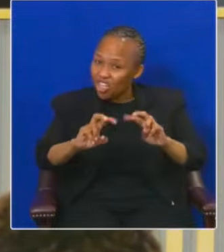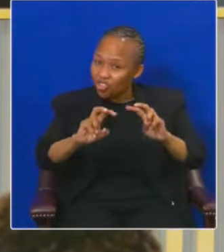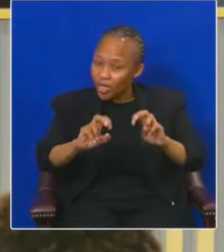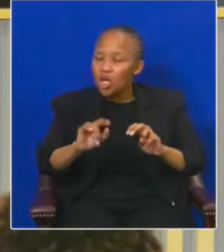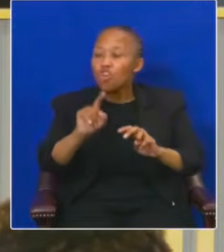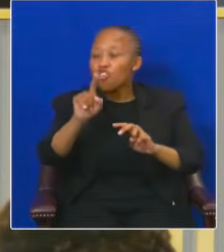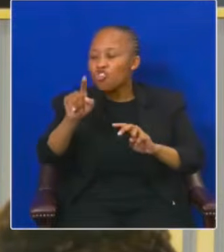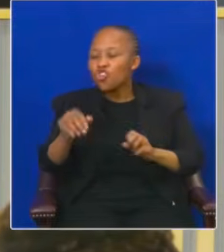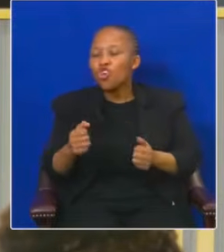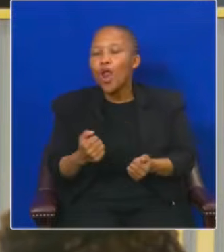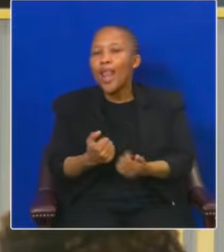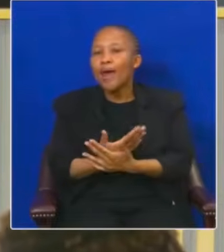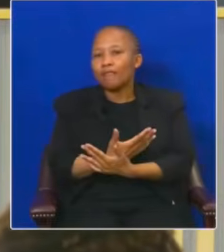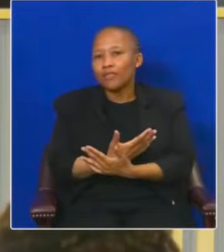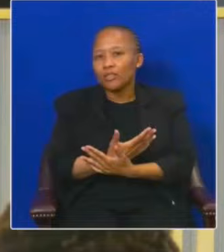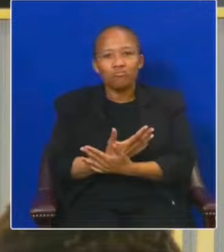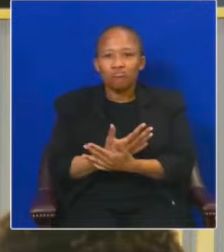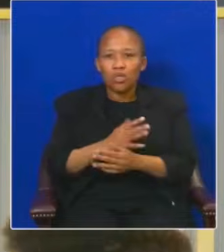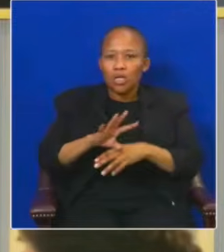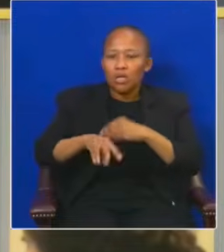Yes, Ms. Mkhwanazi.